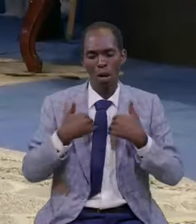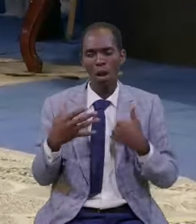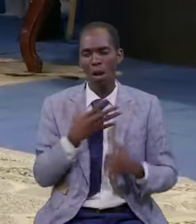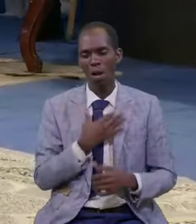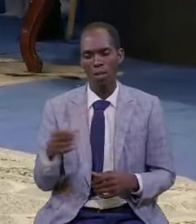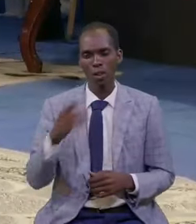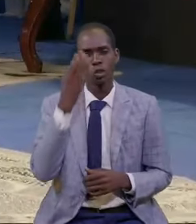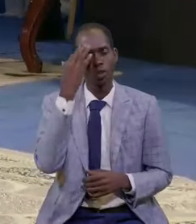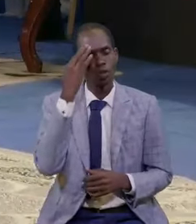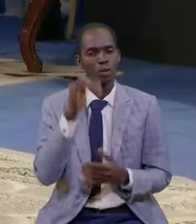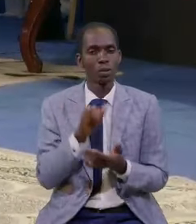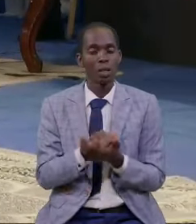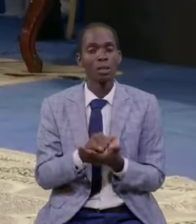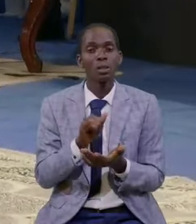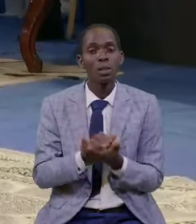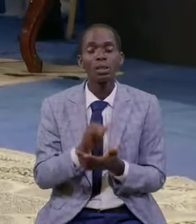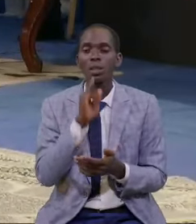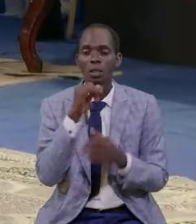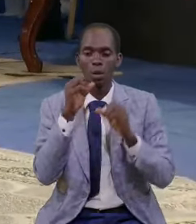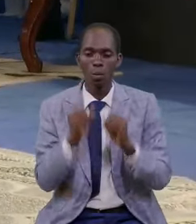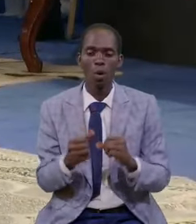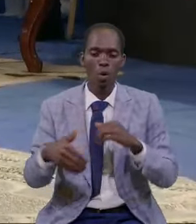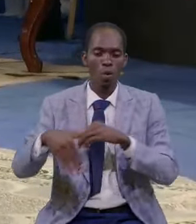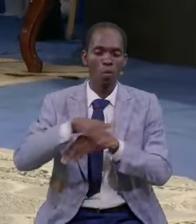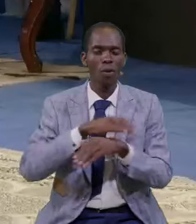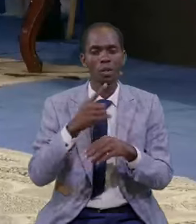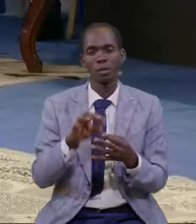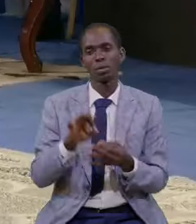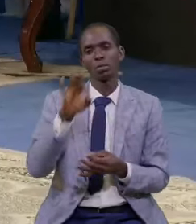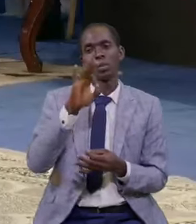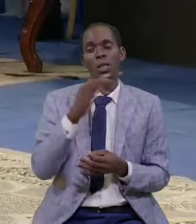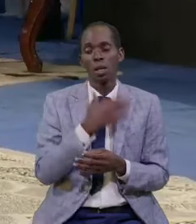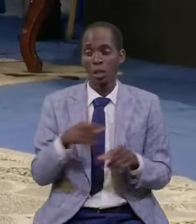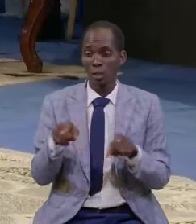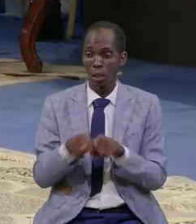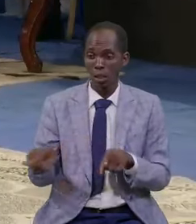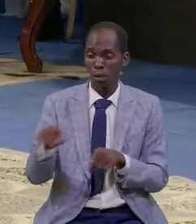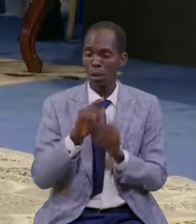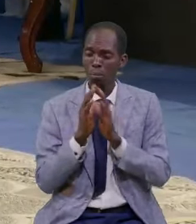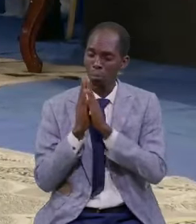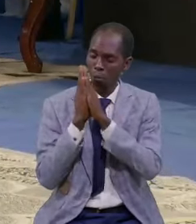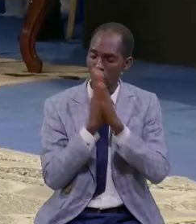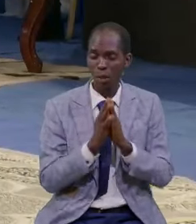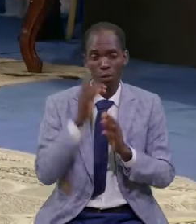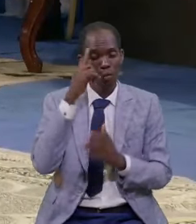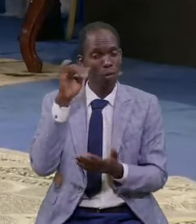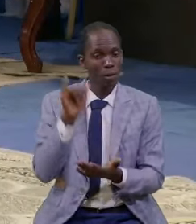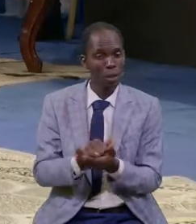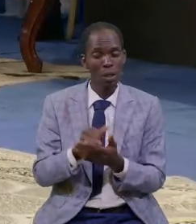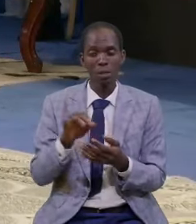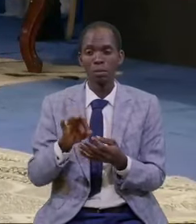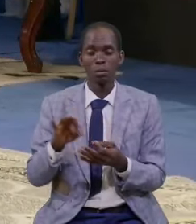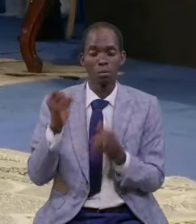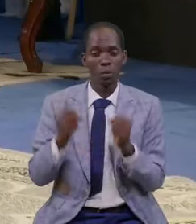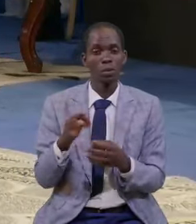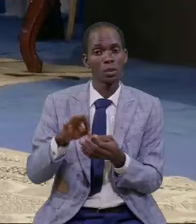And again, as they thirsted for that, we find that later in the Acts of the Apostles,